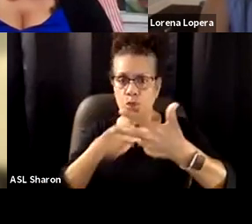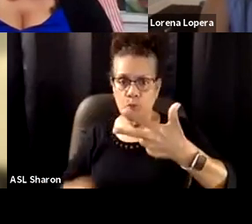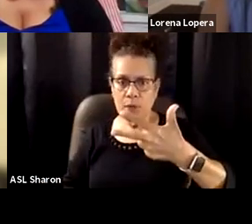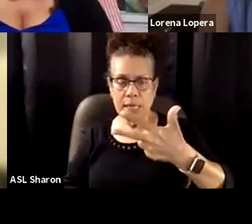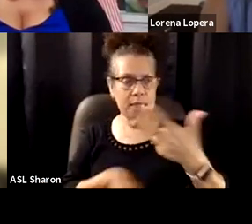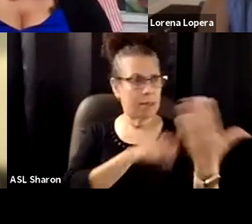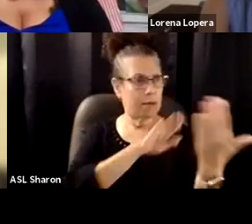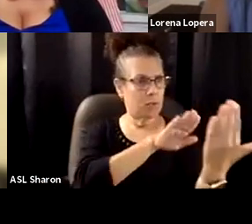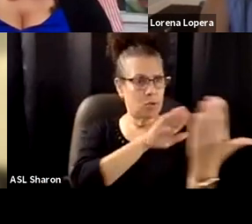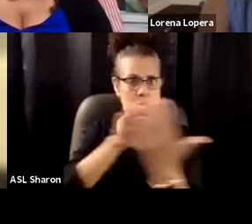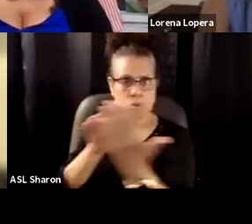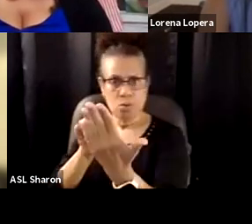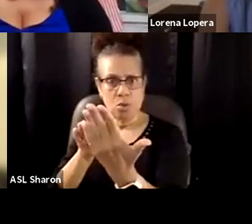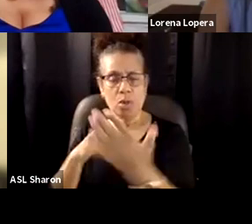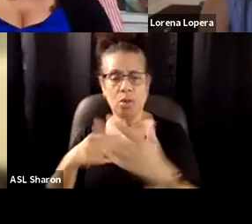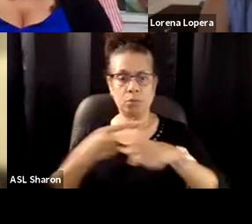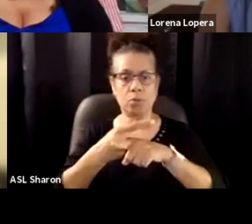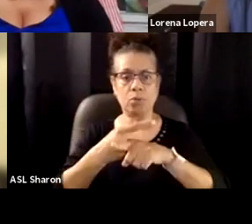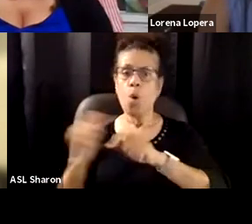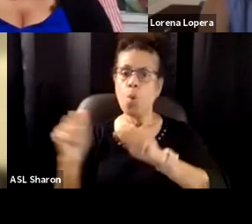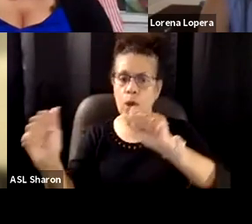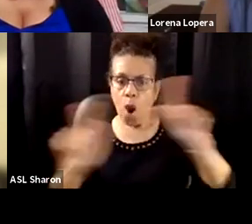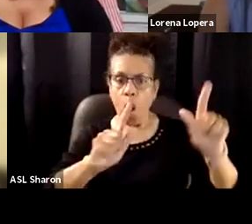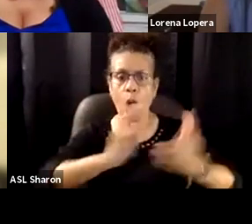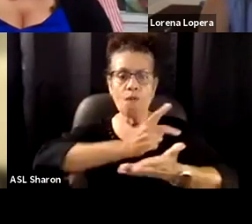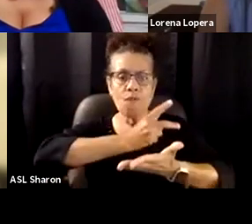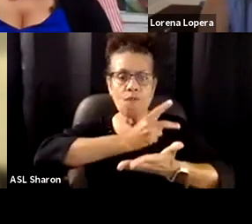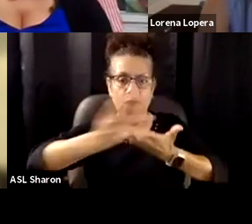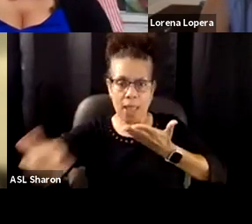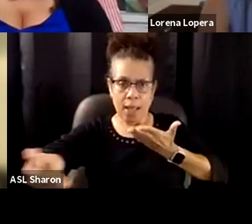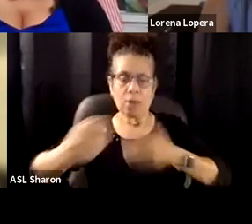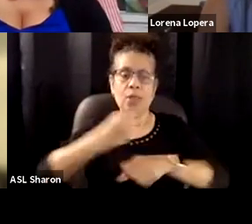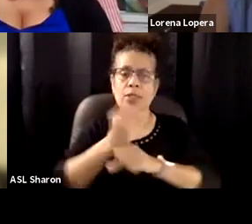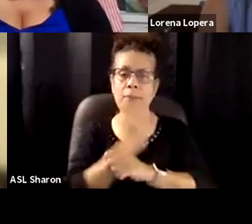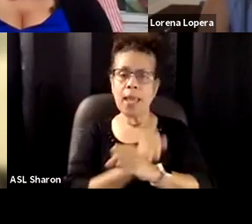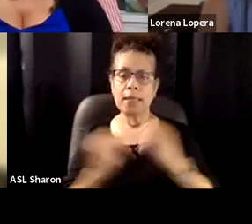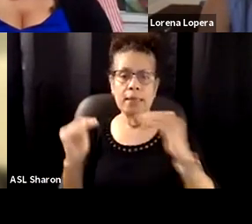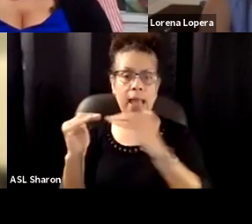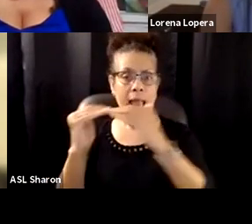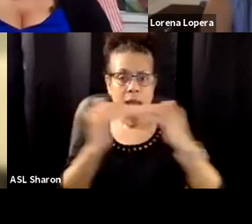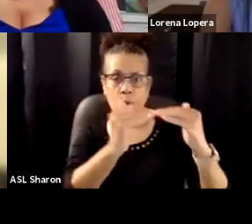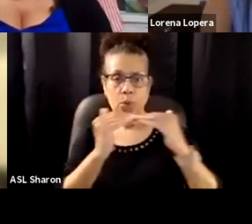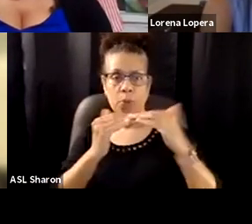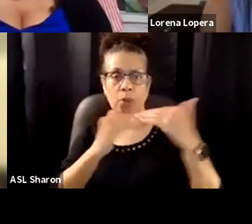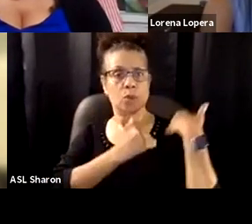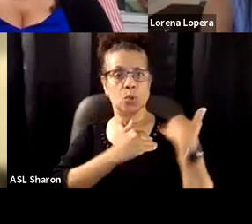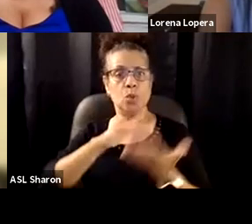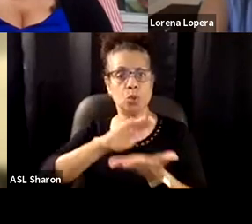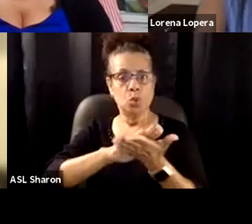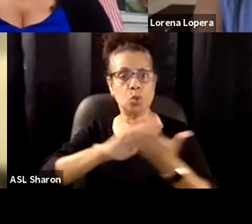represent we all fail in our big goal of creating equitable and supportive school commun